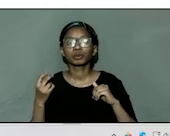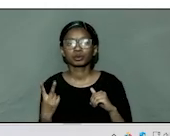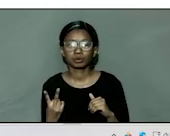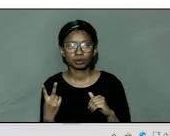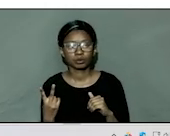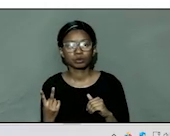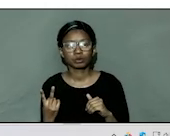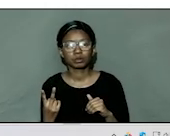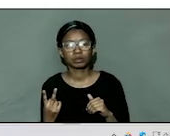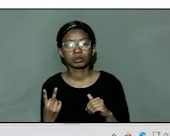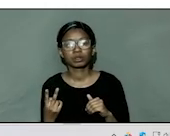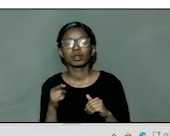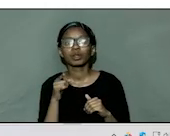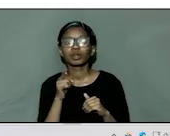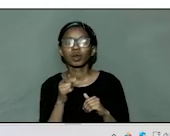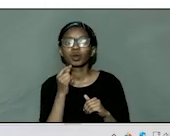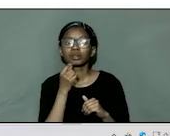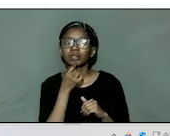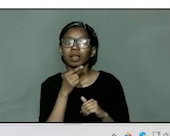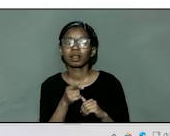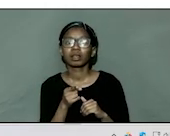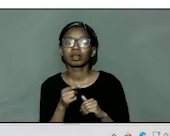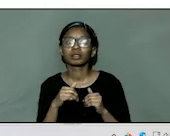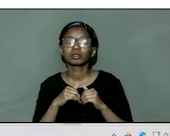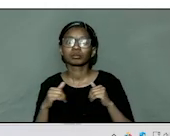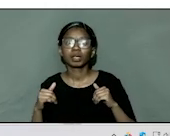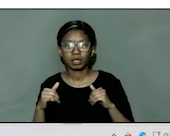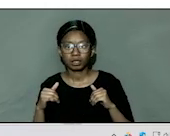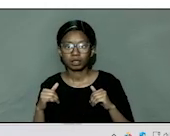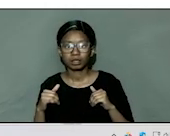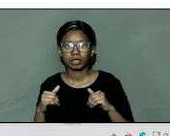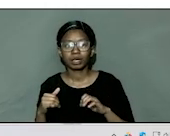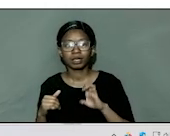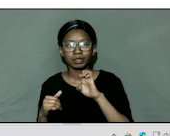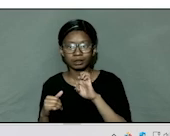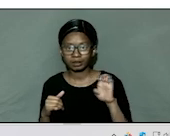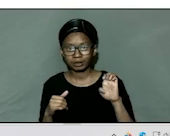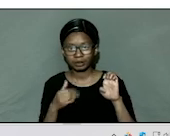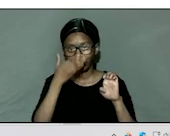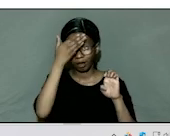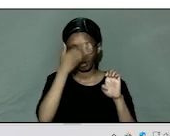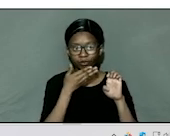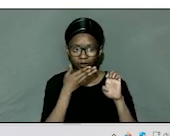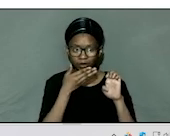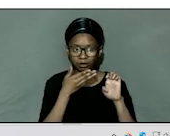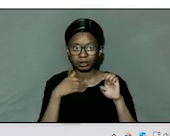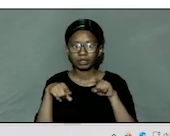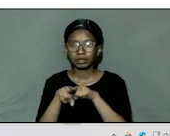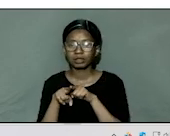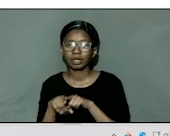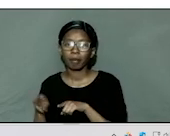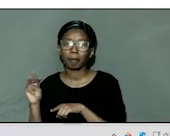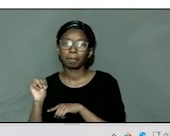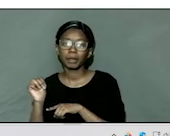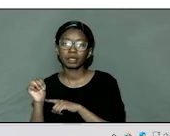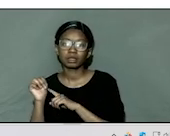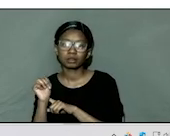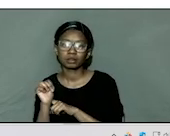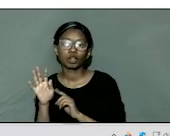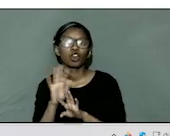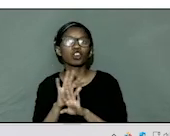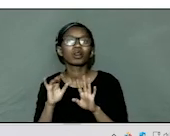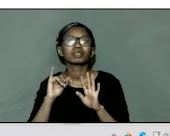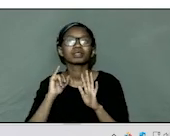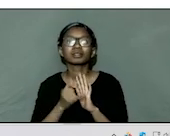you mention it splits into East Africa and Madagascar. Not just it